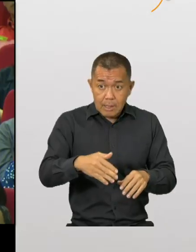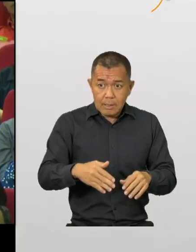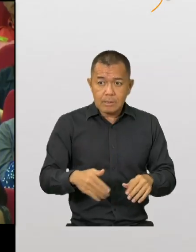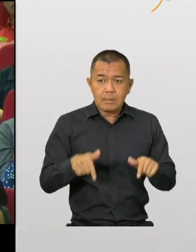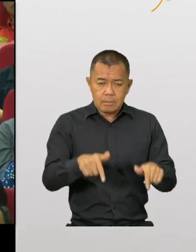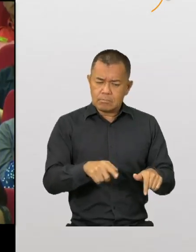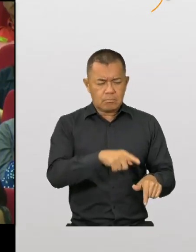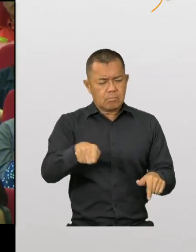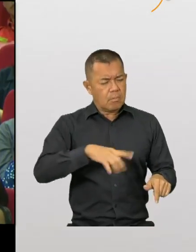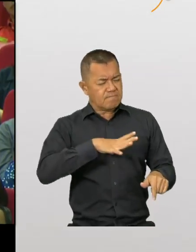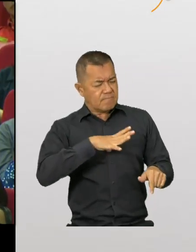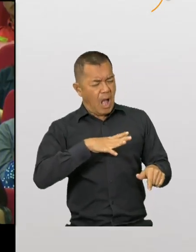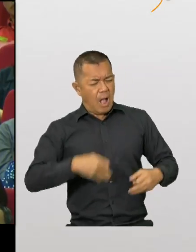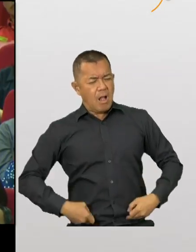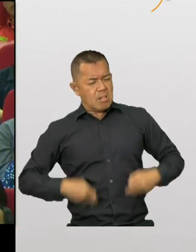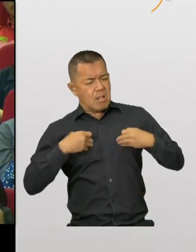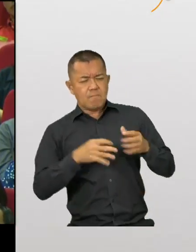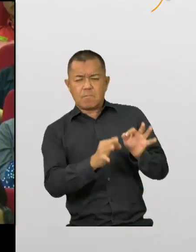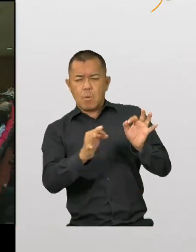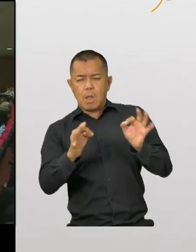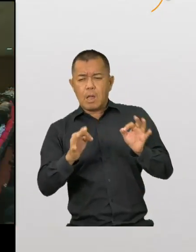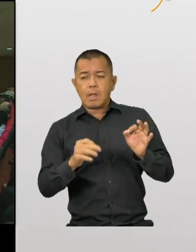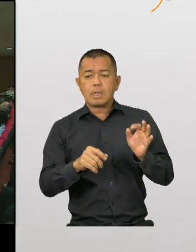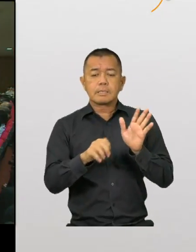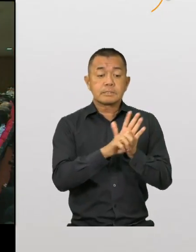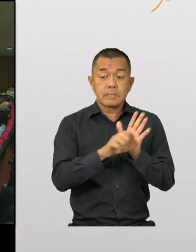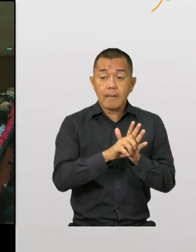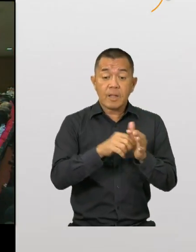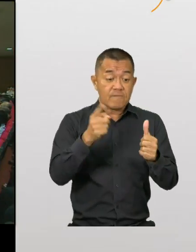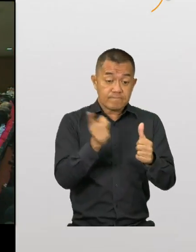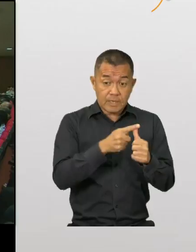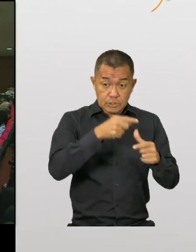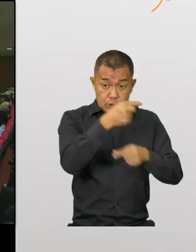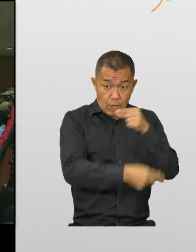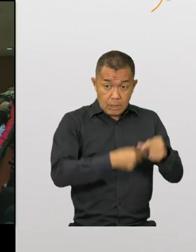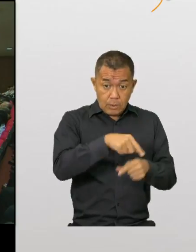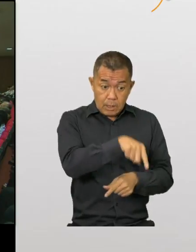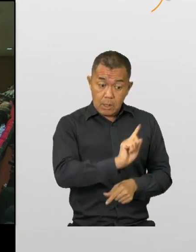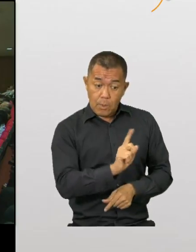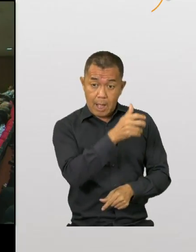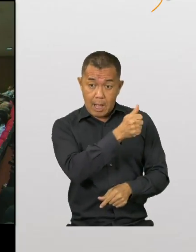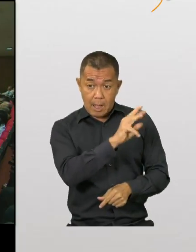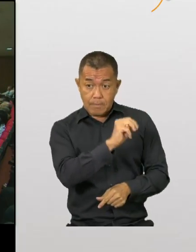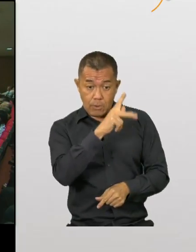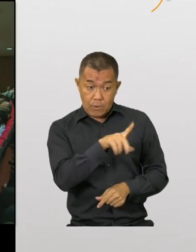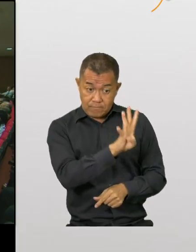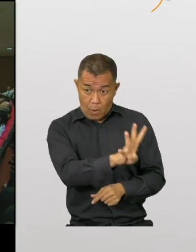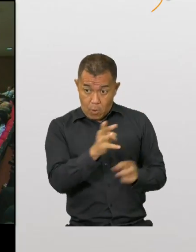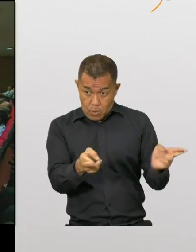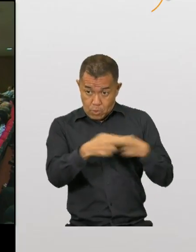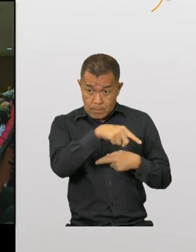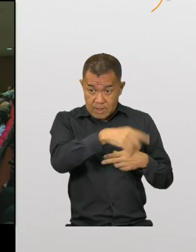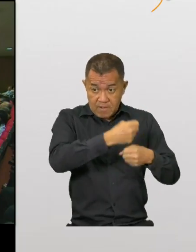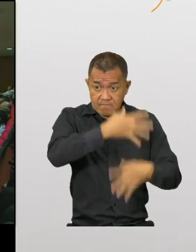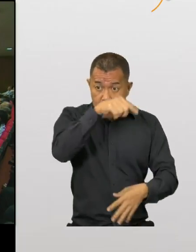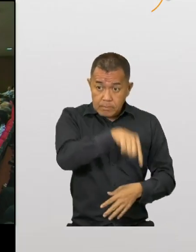Take, for example, a first-generation resident in Ang Mo Kio. His 4-room flat would now be about 40 years old and can